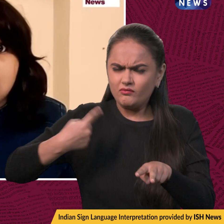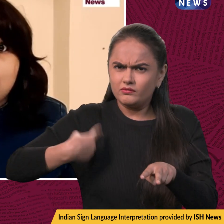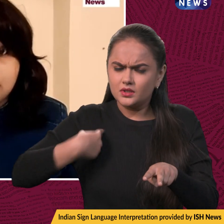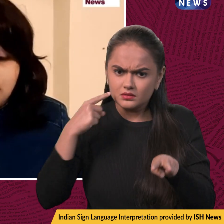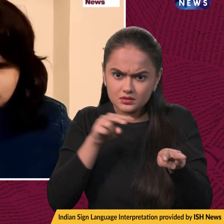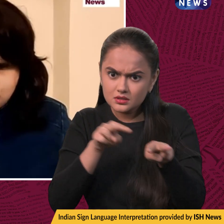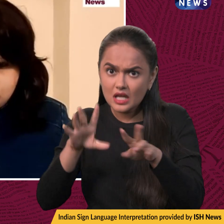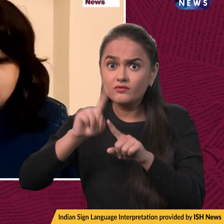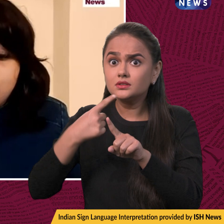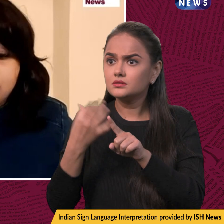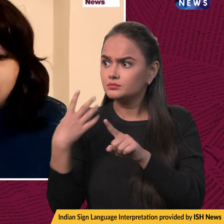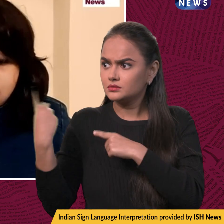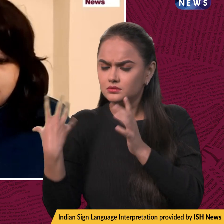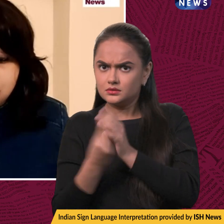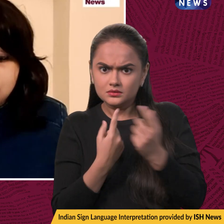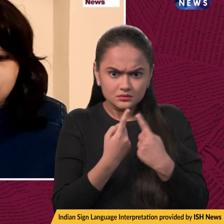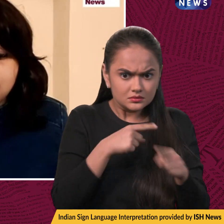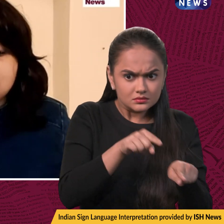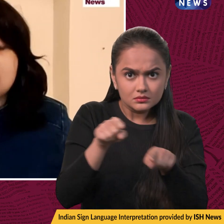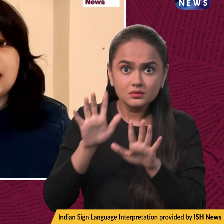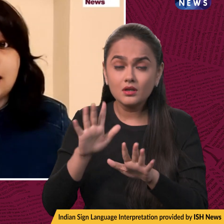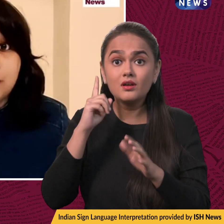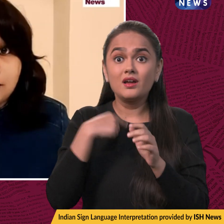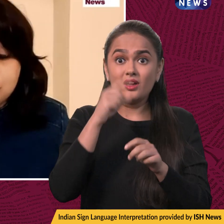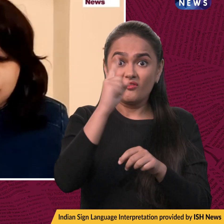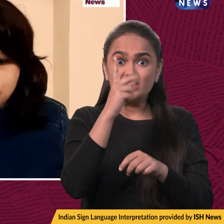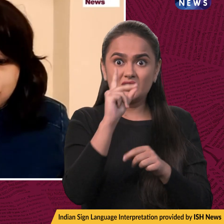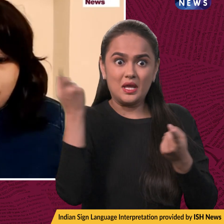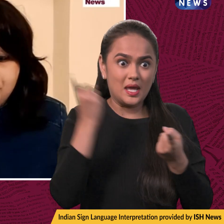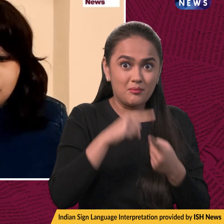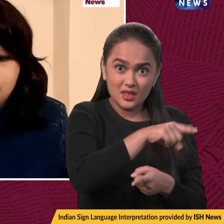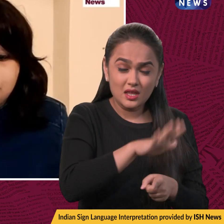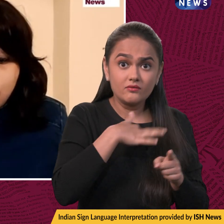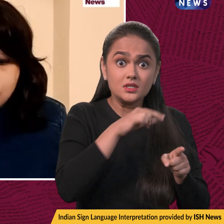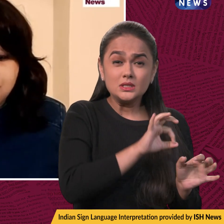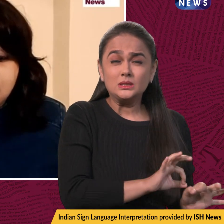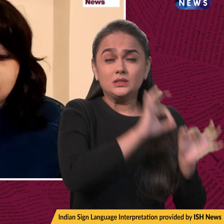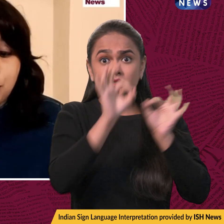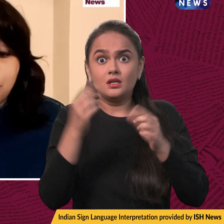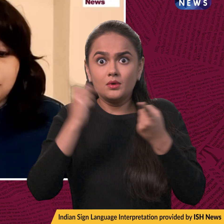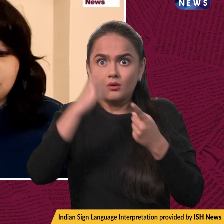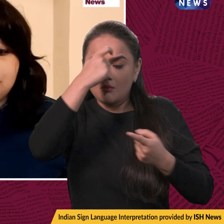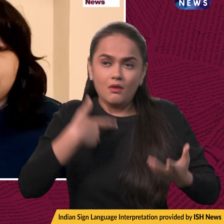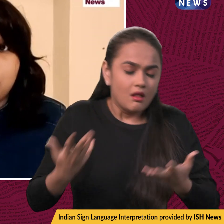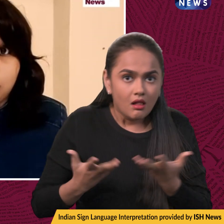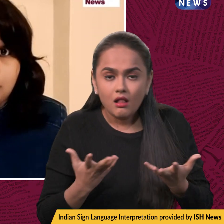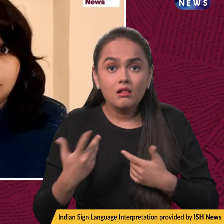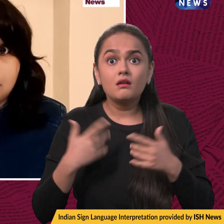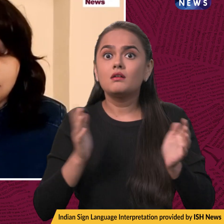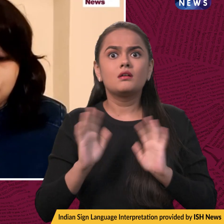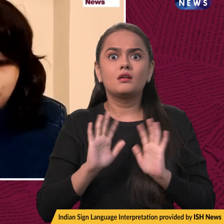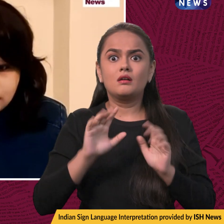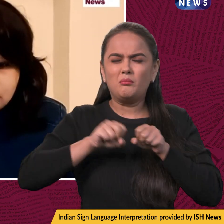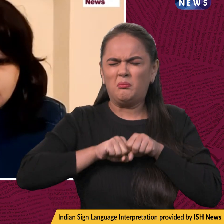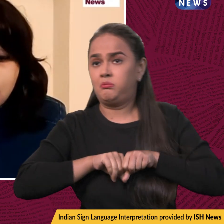daily with experts, with our experience during the first and second waves to ensure that we don't face problems if